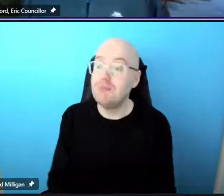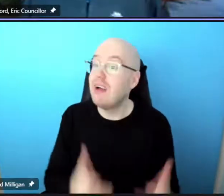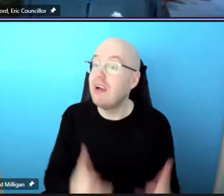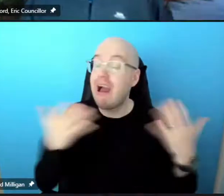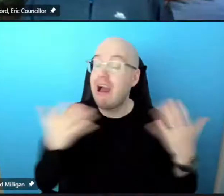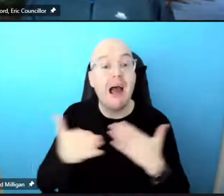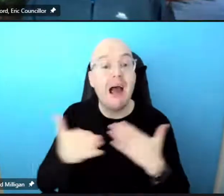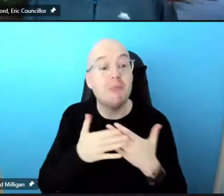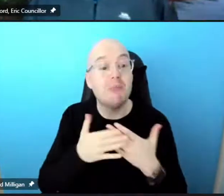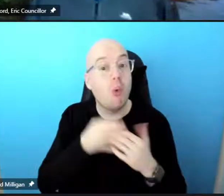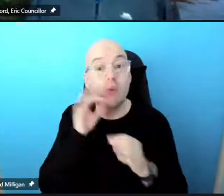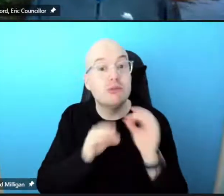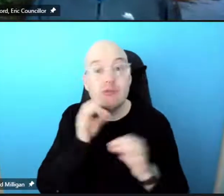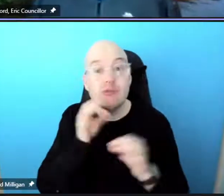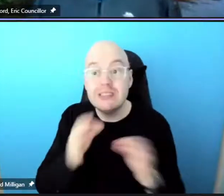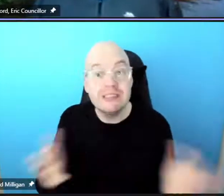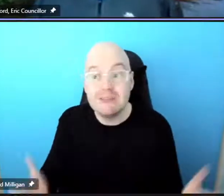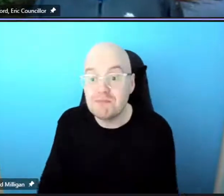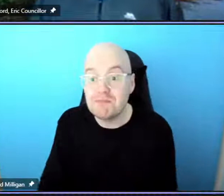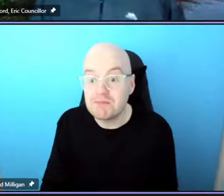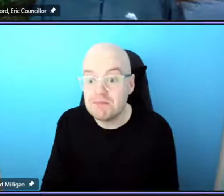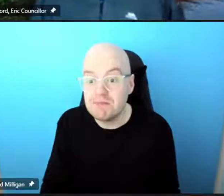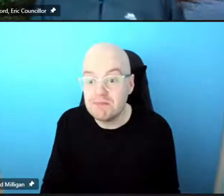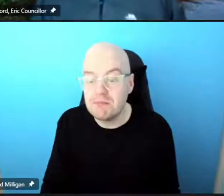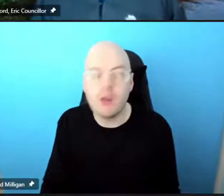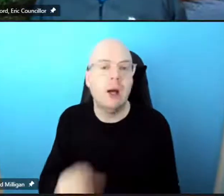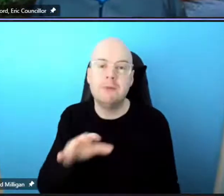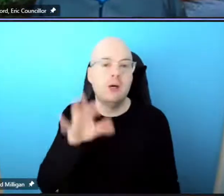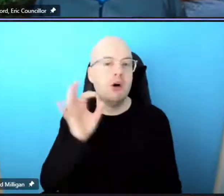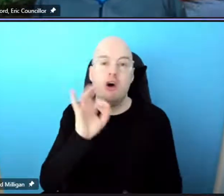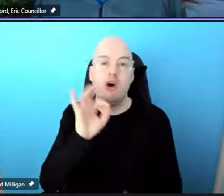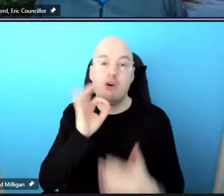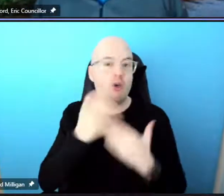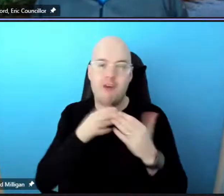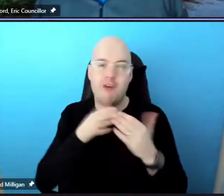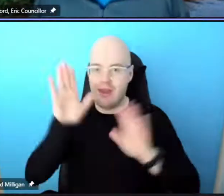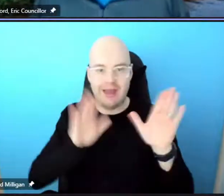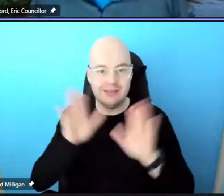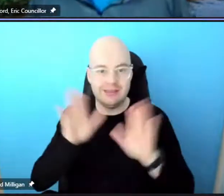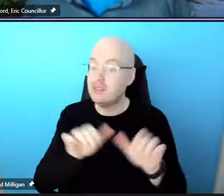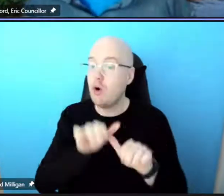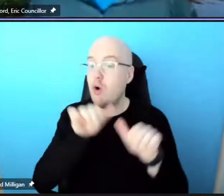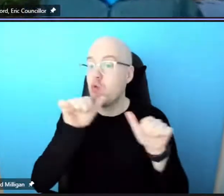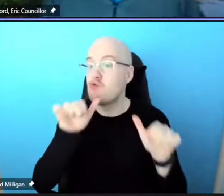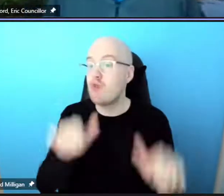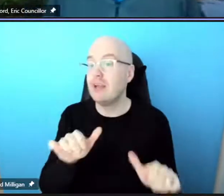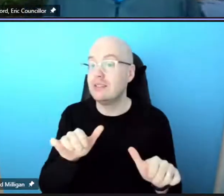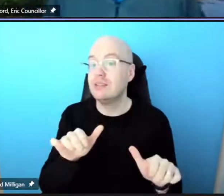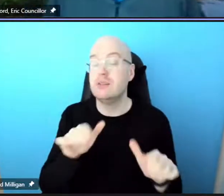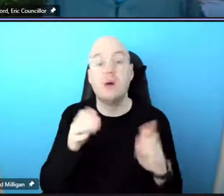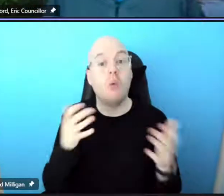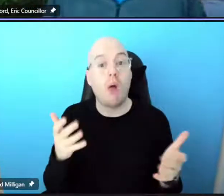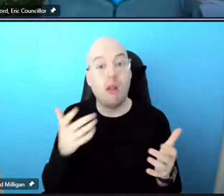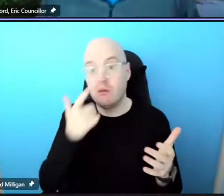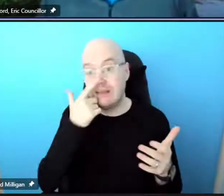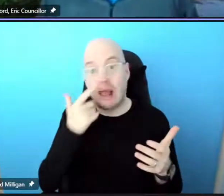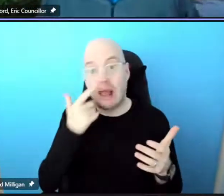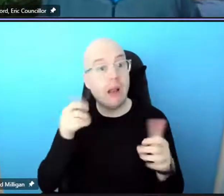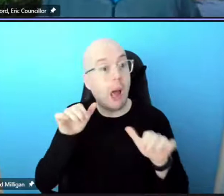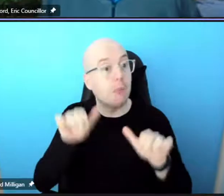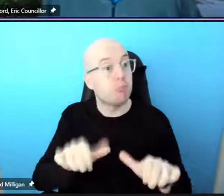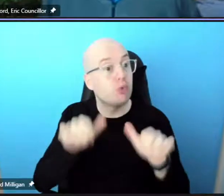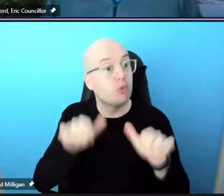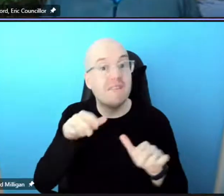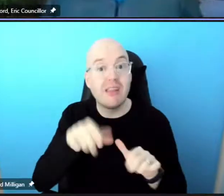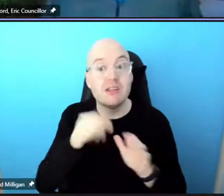questions? No further hands, Nope. Chair. Okay, in that case, can I move that we approve this report,